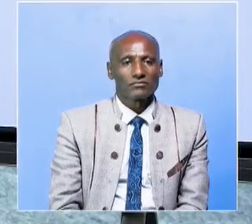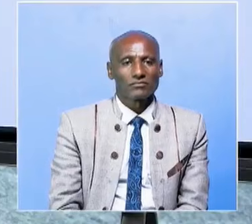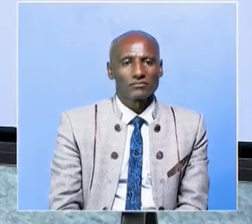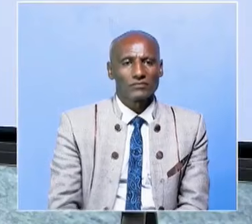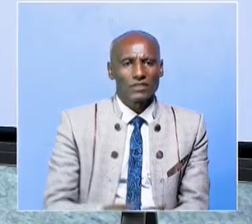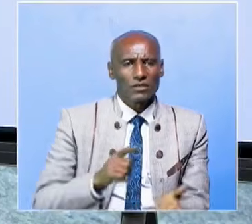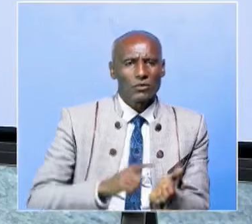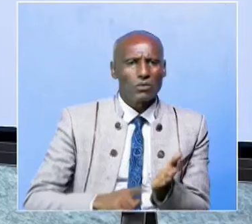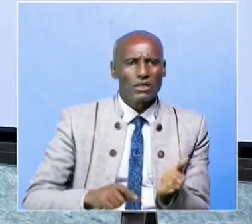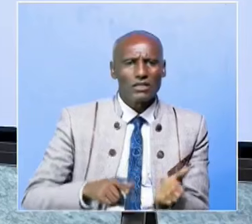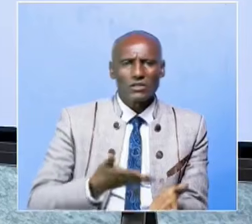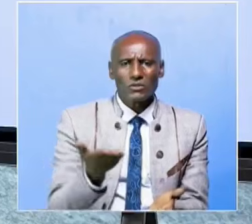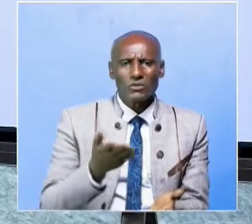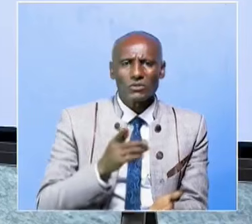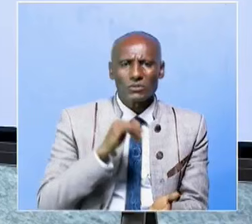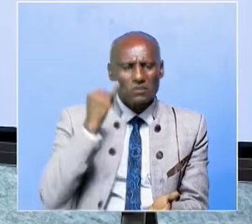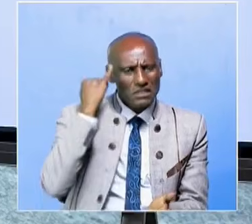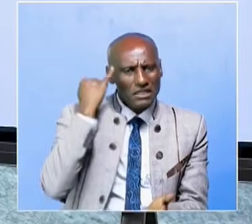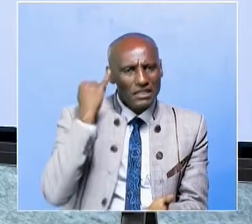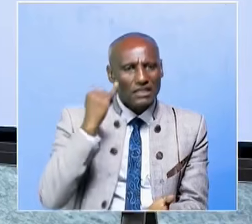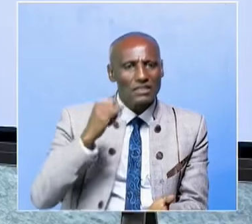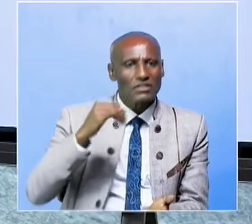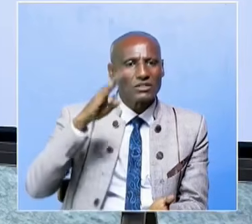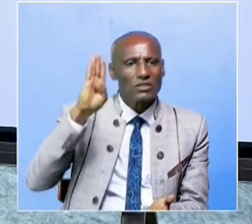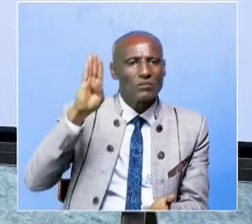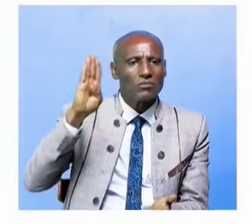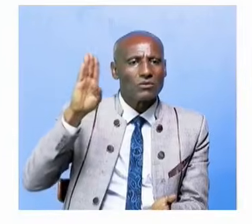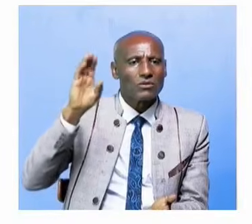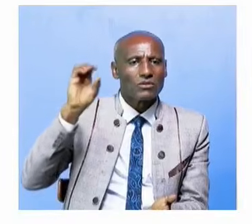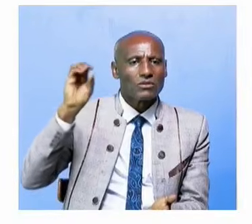What do you think is boost? Boost is